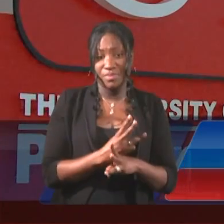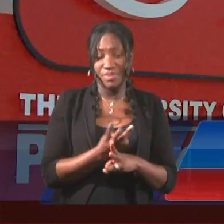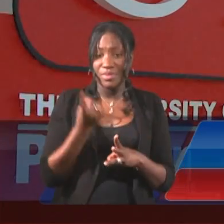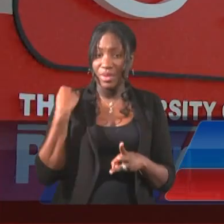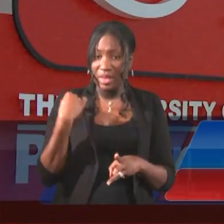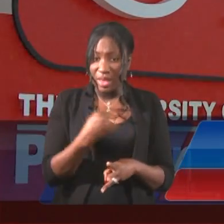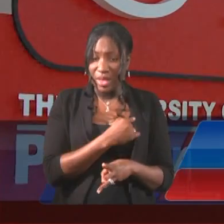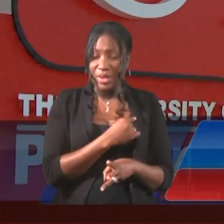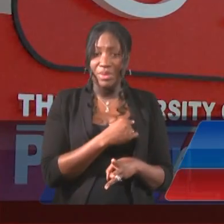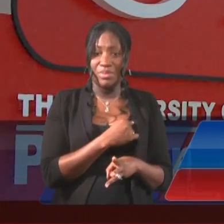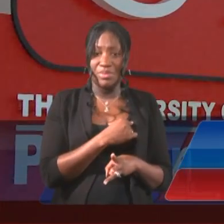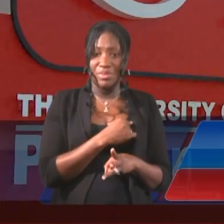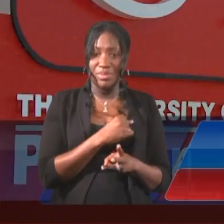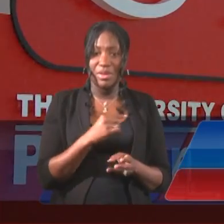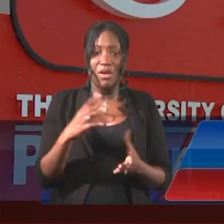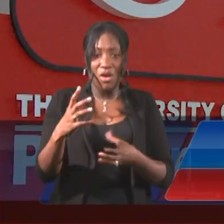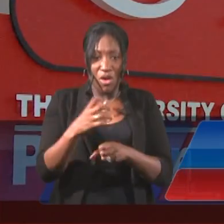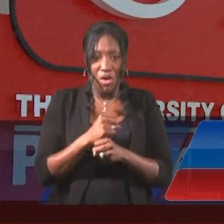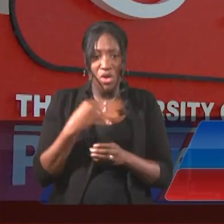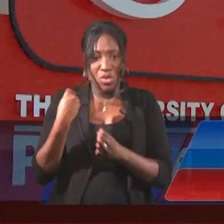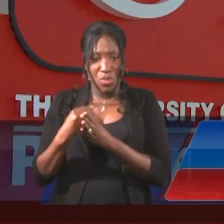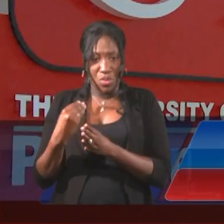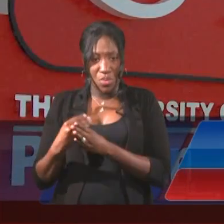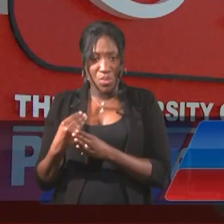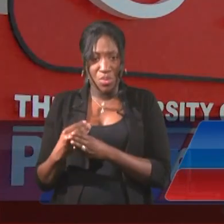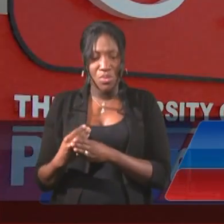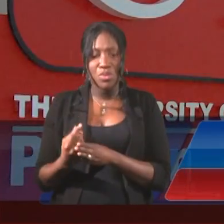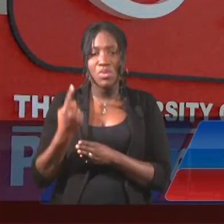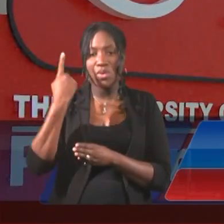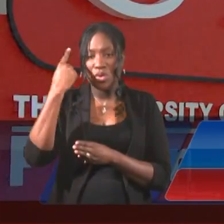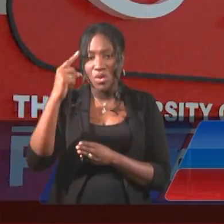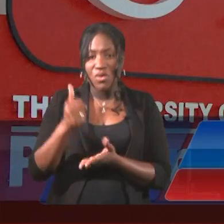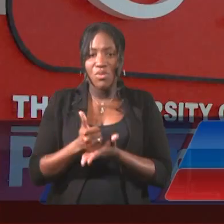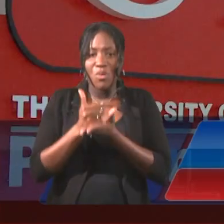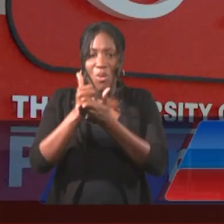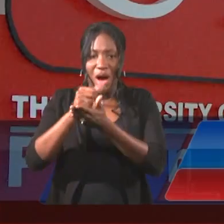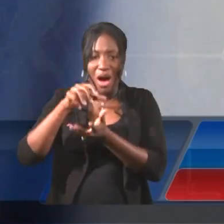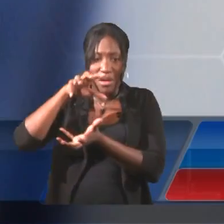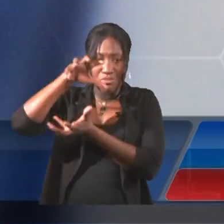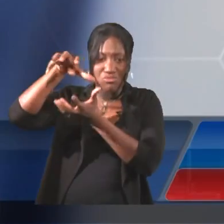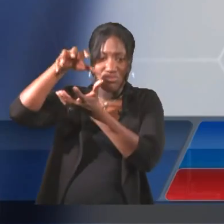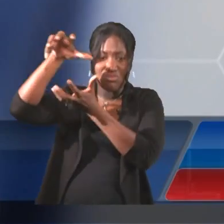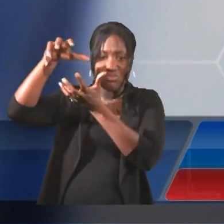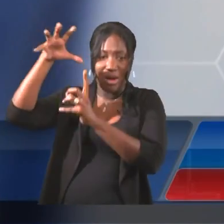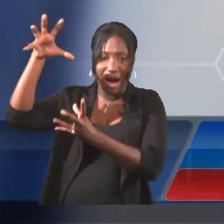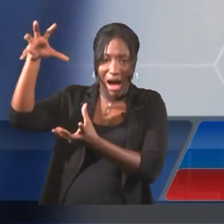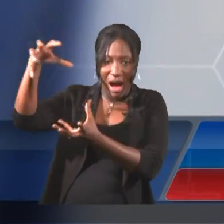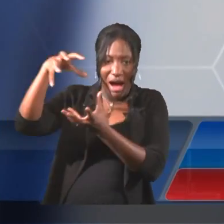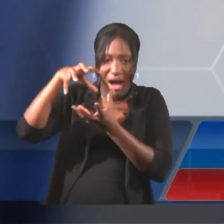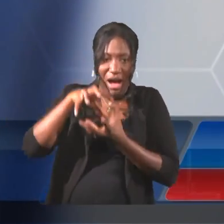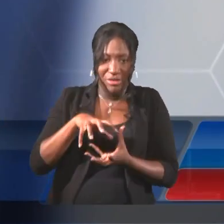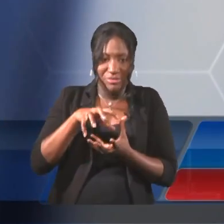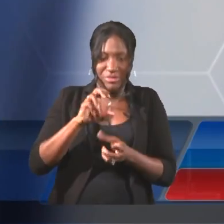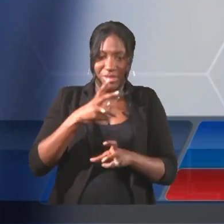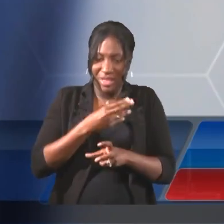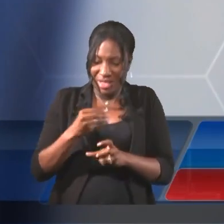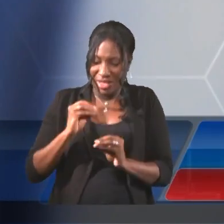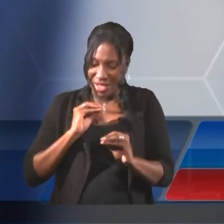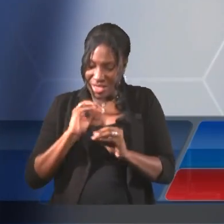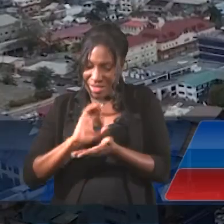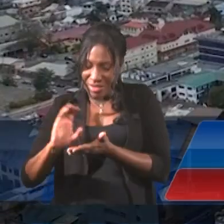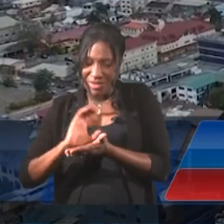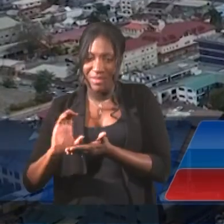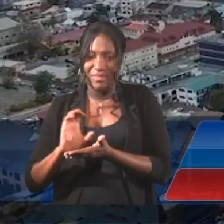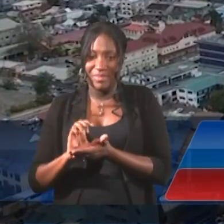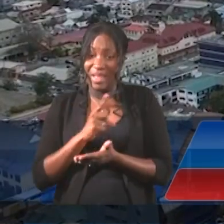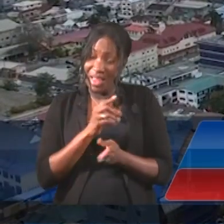secured Green Climate Fund funding for a carbon capture and storage project of that nature. He notes that this is a major milestone in